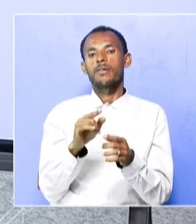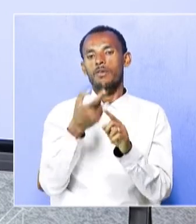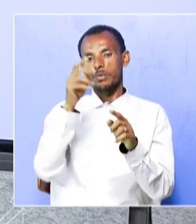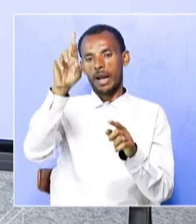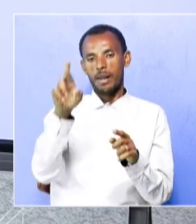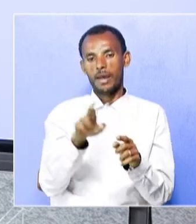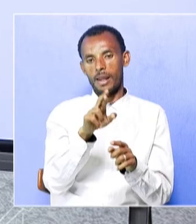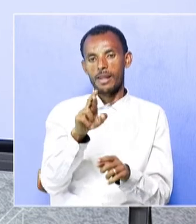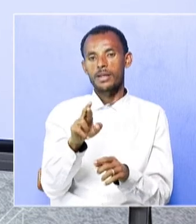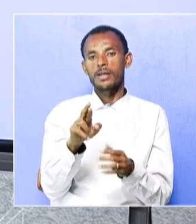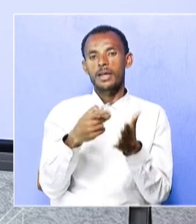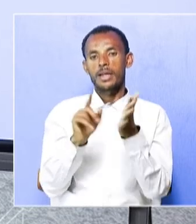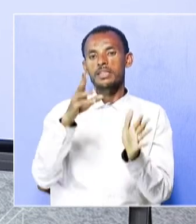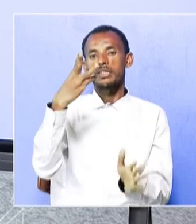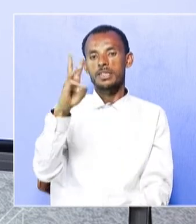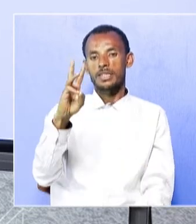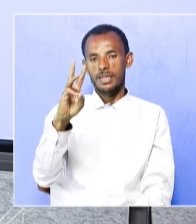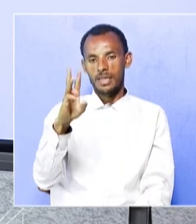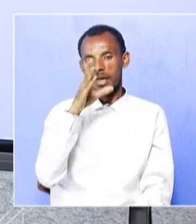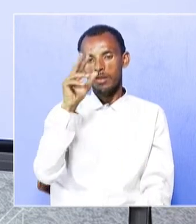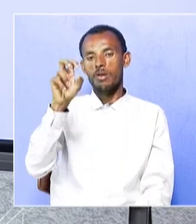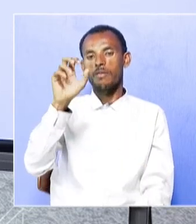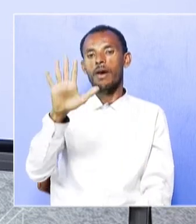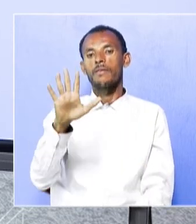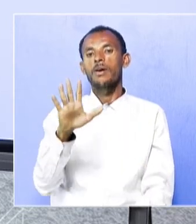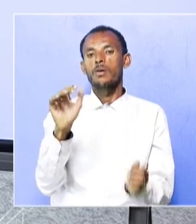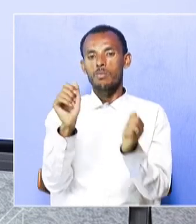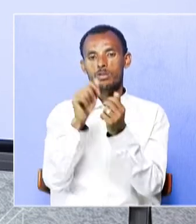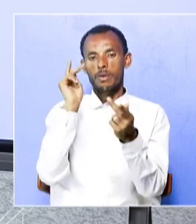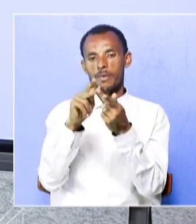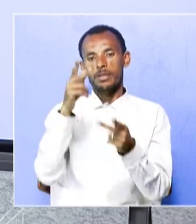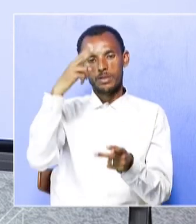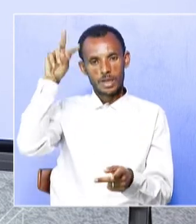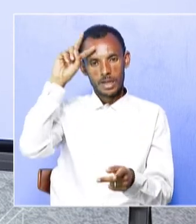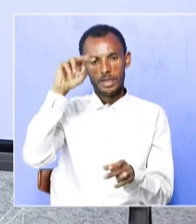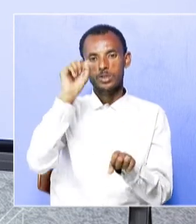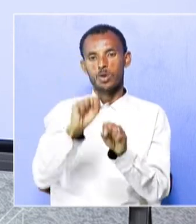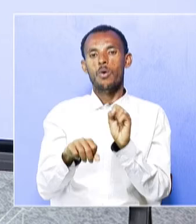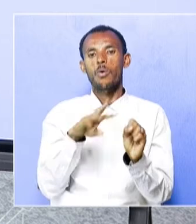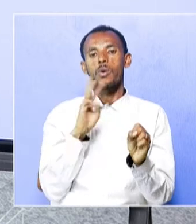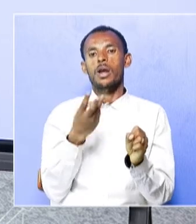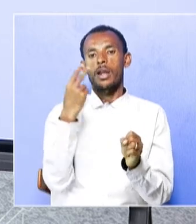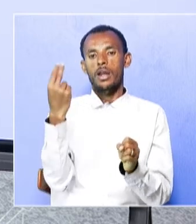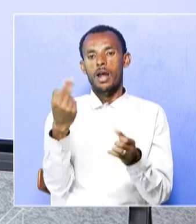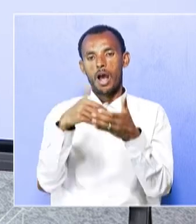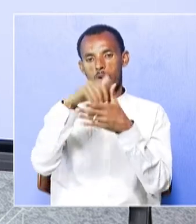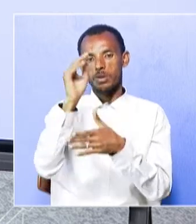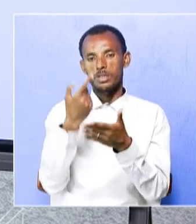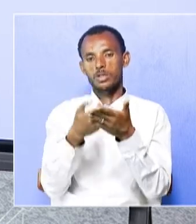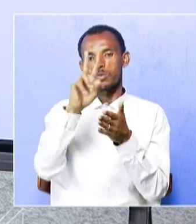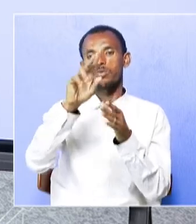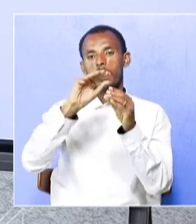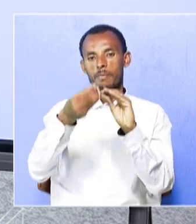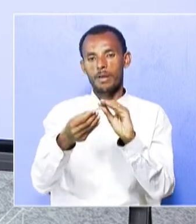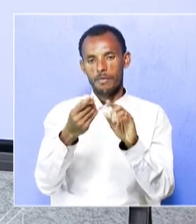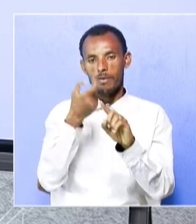radical. So clearly 16 and 25 are both perfect squares. So we can take out these two numbers from